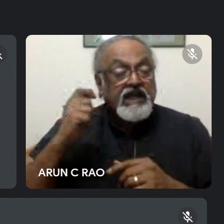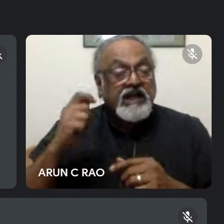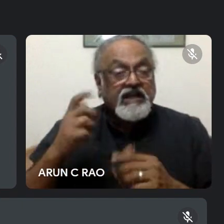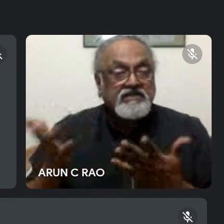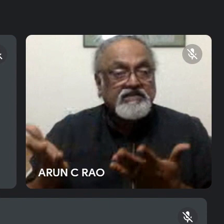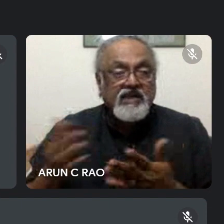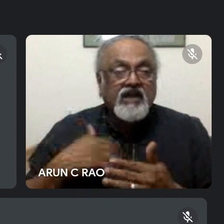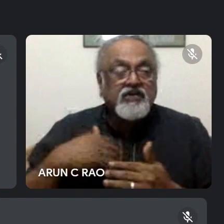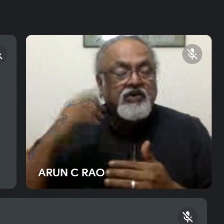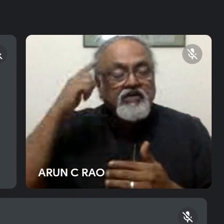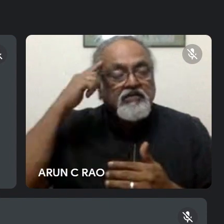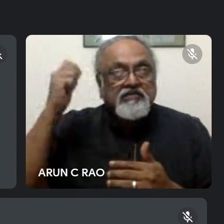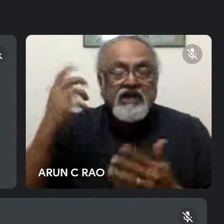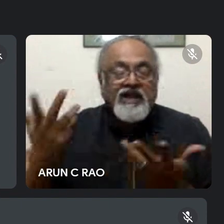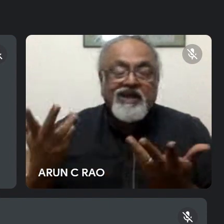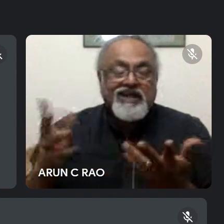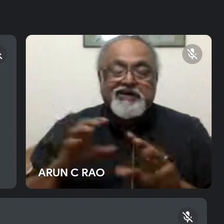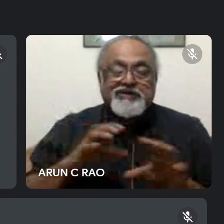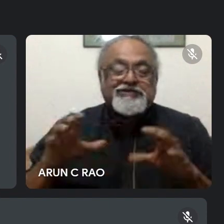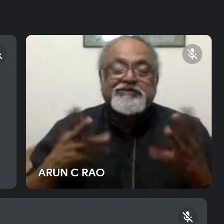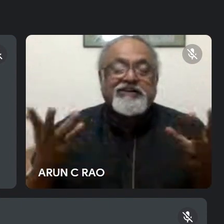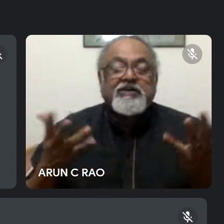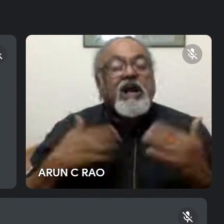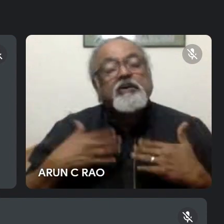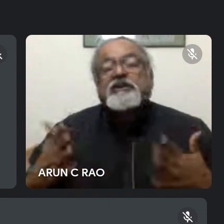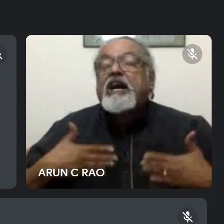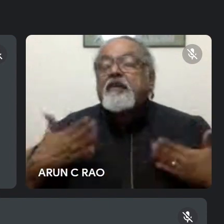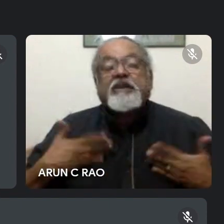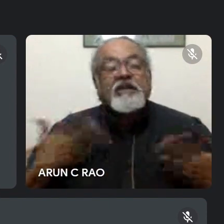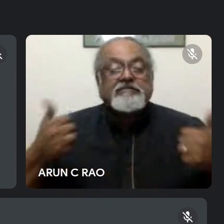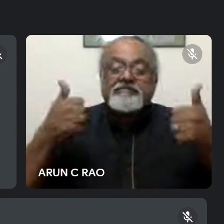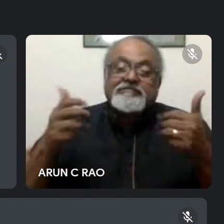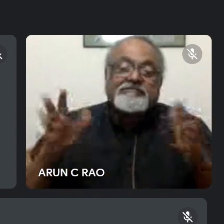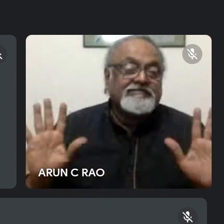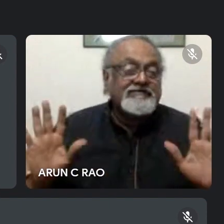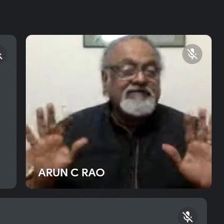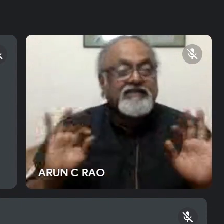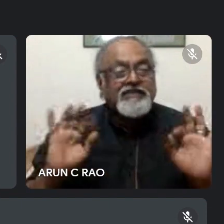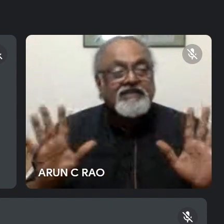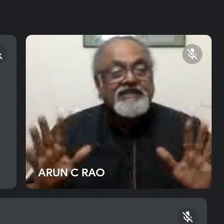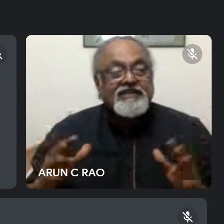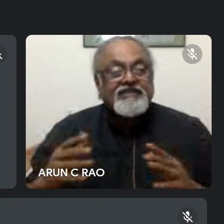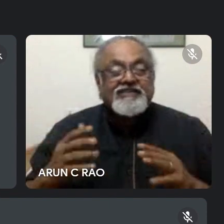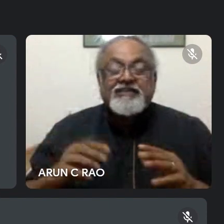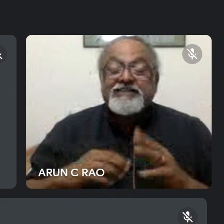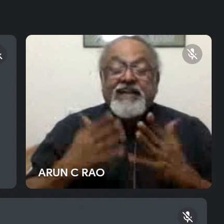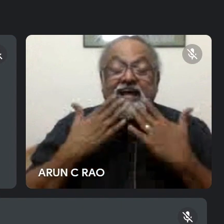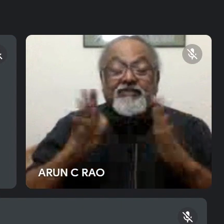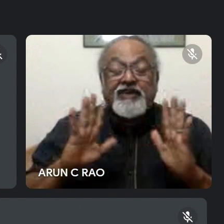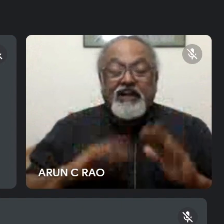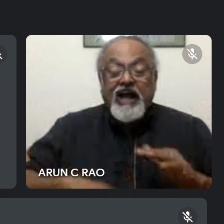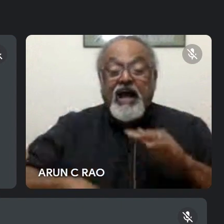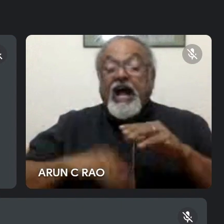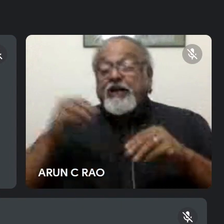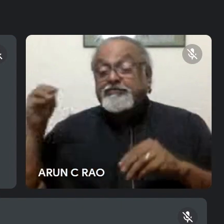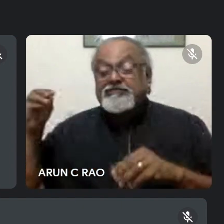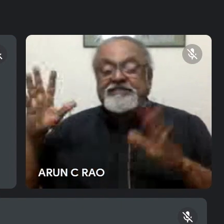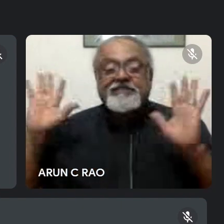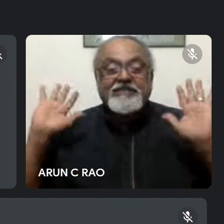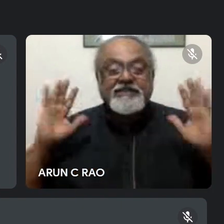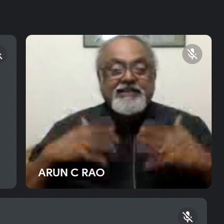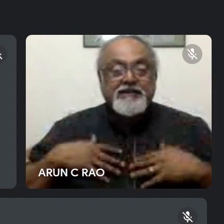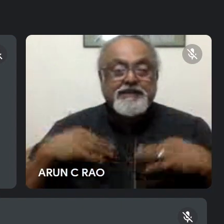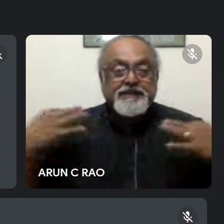what I did, but I remember I was pretty happy with it. I think more than being happy, I think I was great to get out of there. And I did